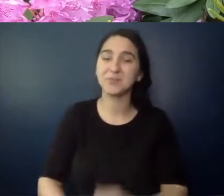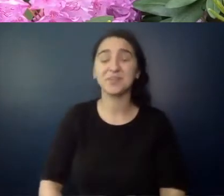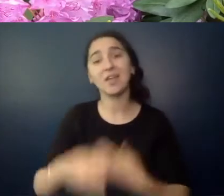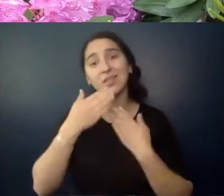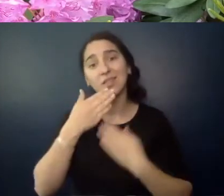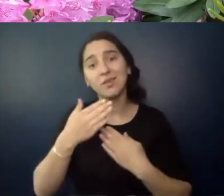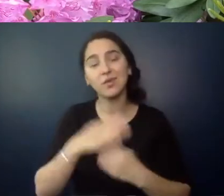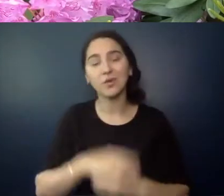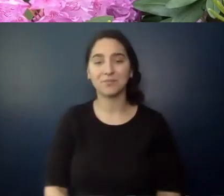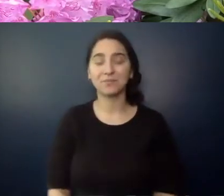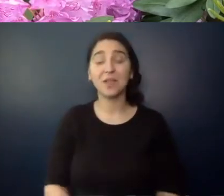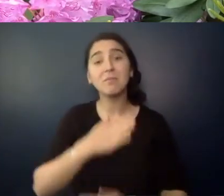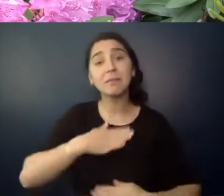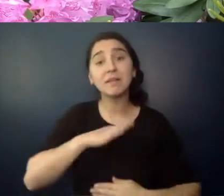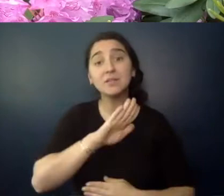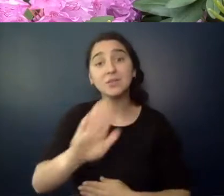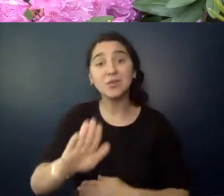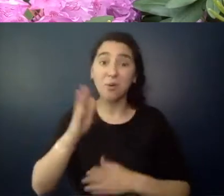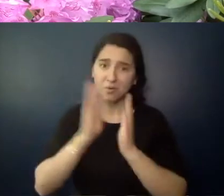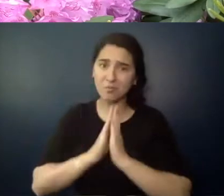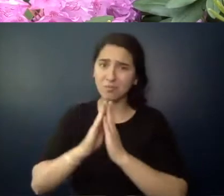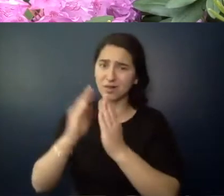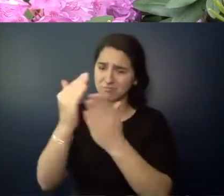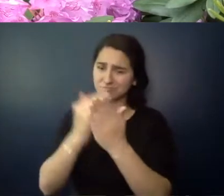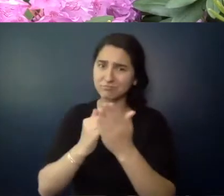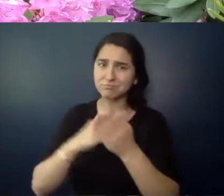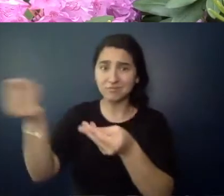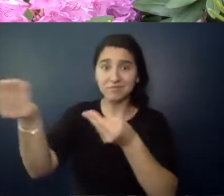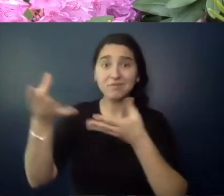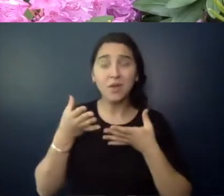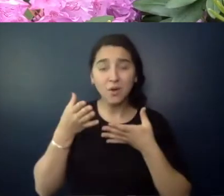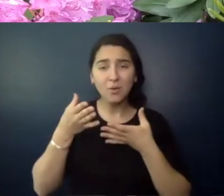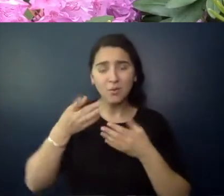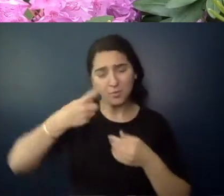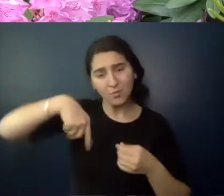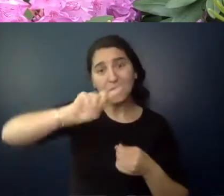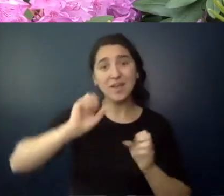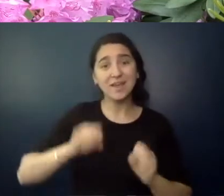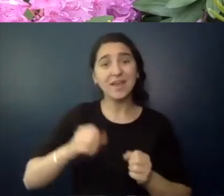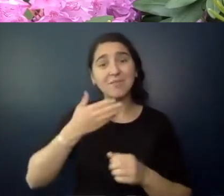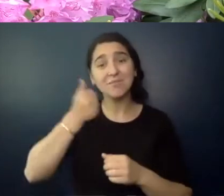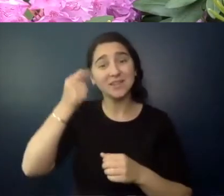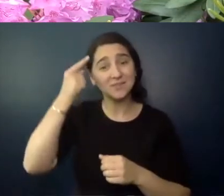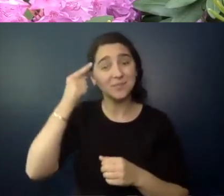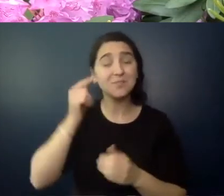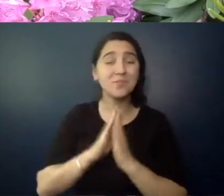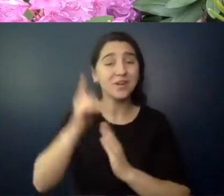Please continue to send us your prayer requests so we can best know how to hold you in prayer.